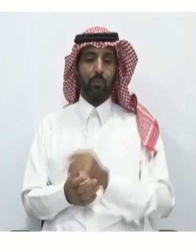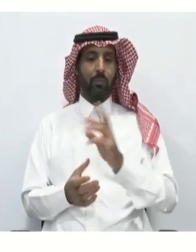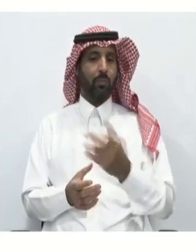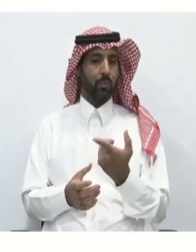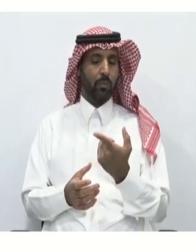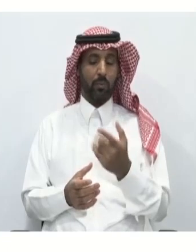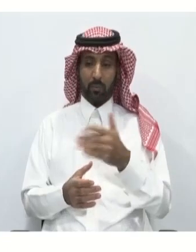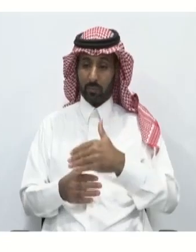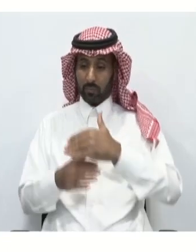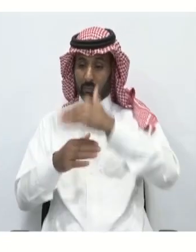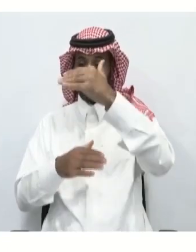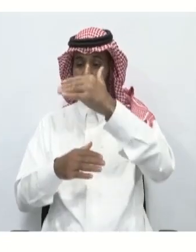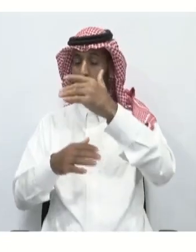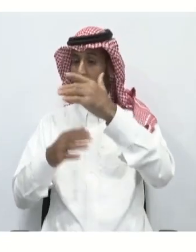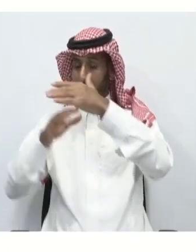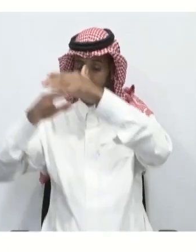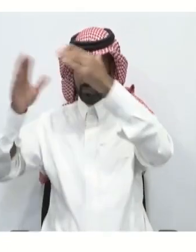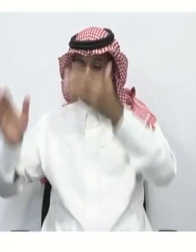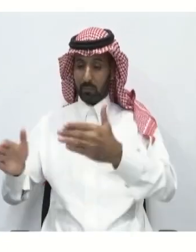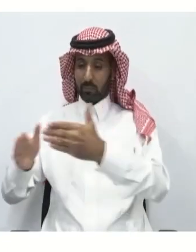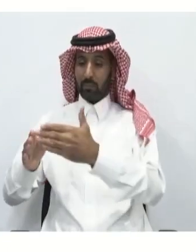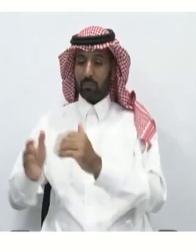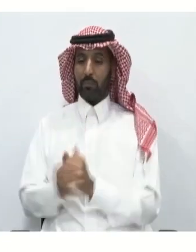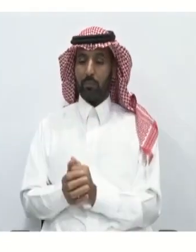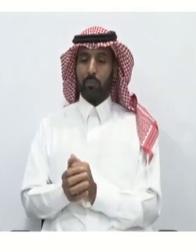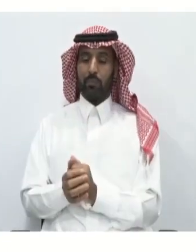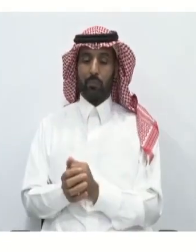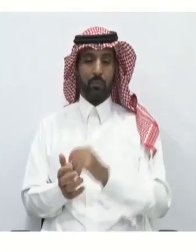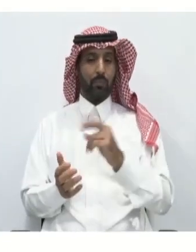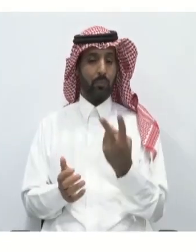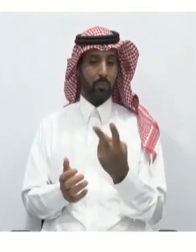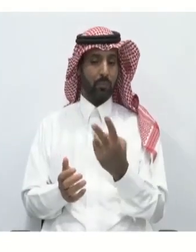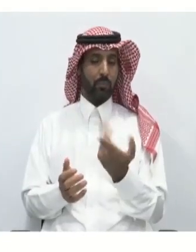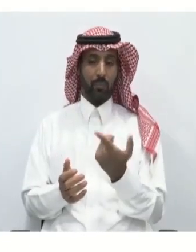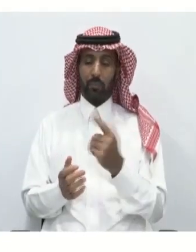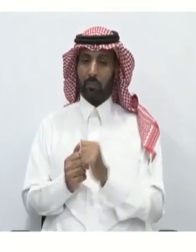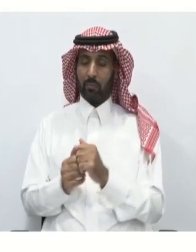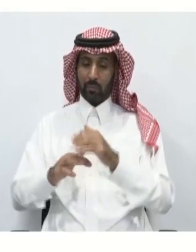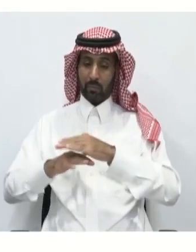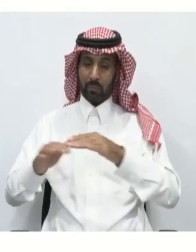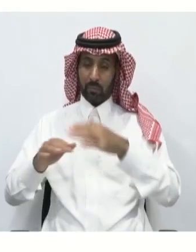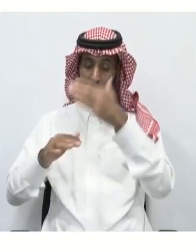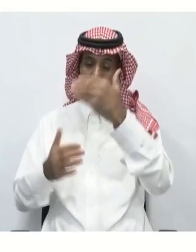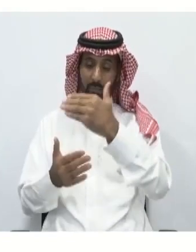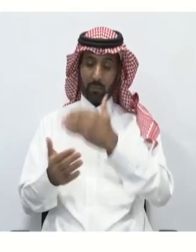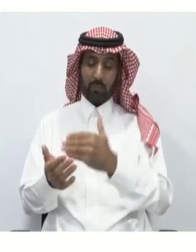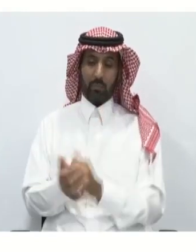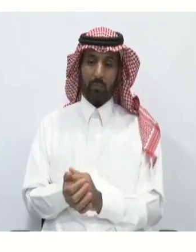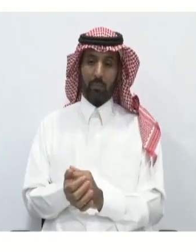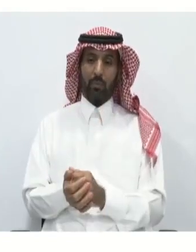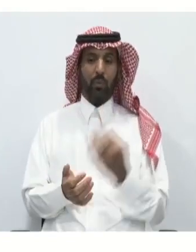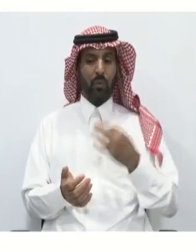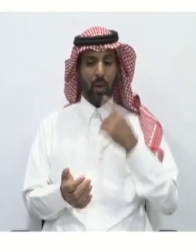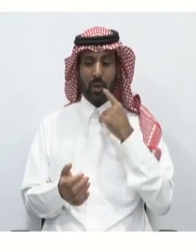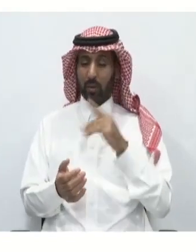the eco-friendly design features mentioned? What are two of the eco-friendly design features